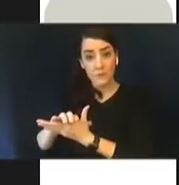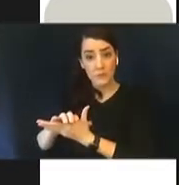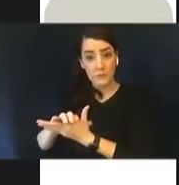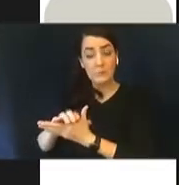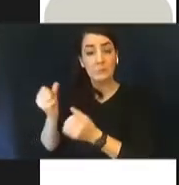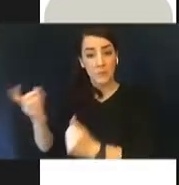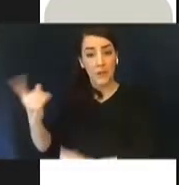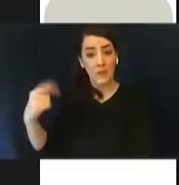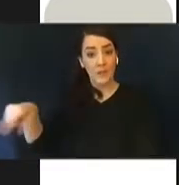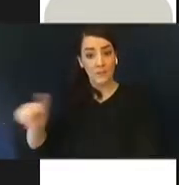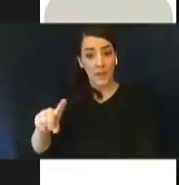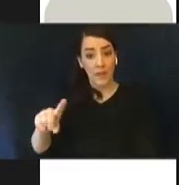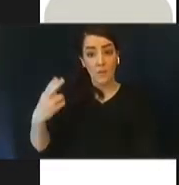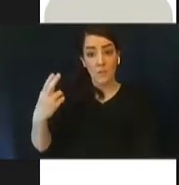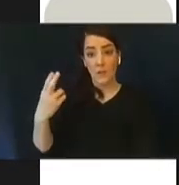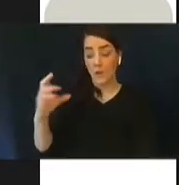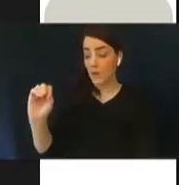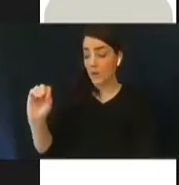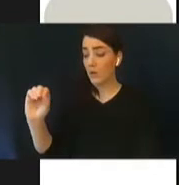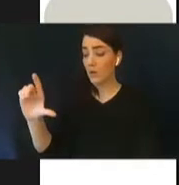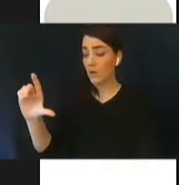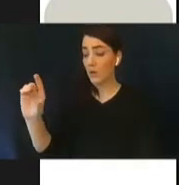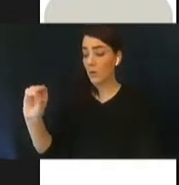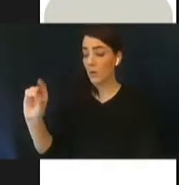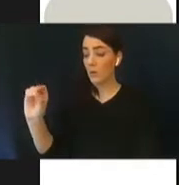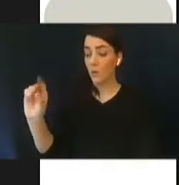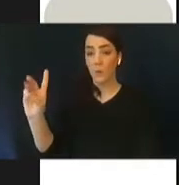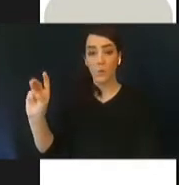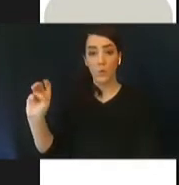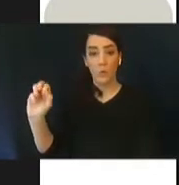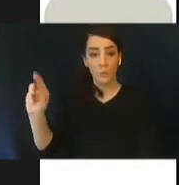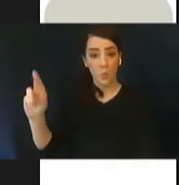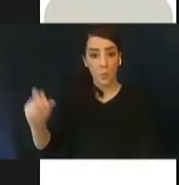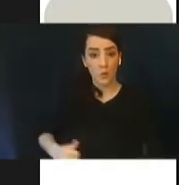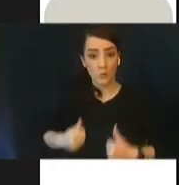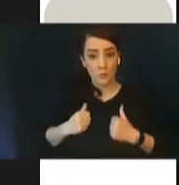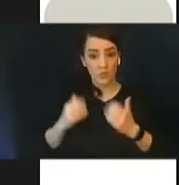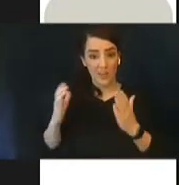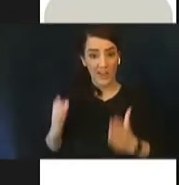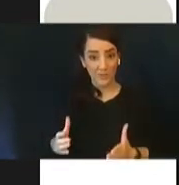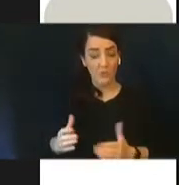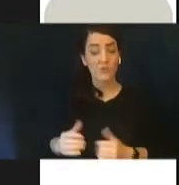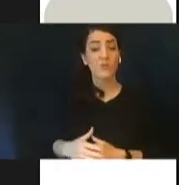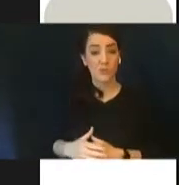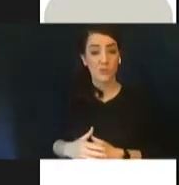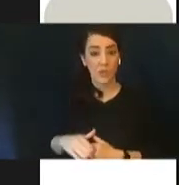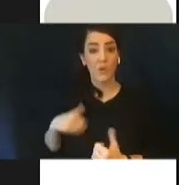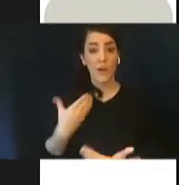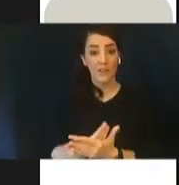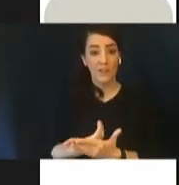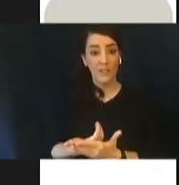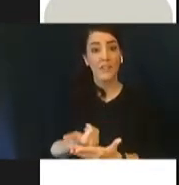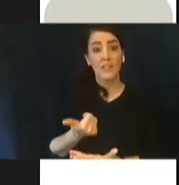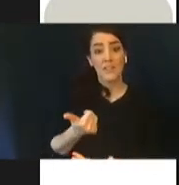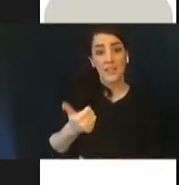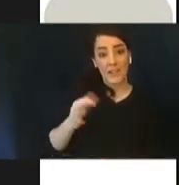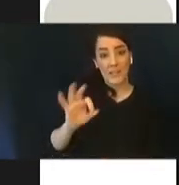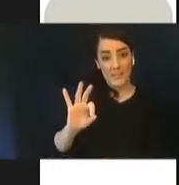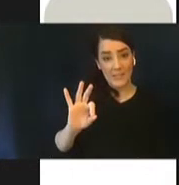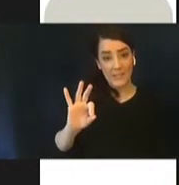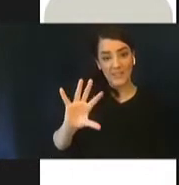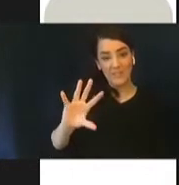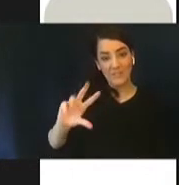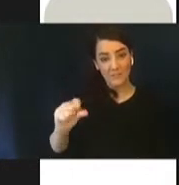and the descendants of survivors. Arriving between 1948 and 52, this wave of immigrants